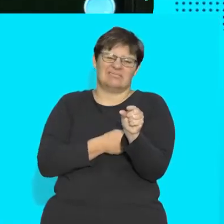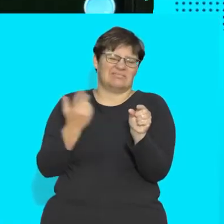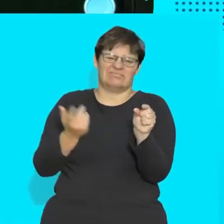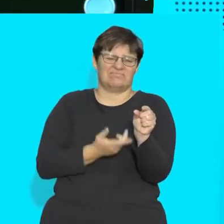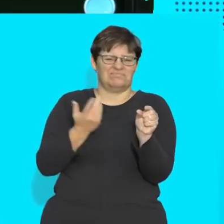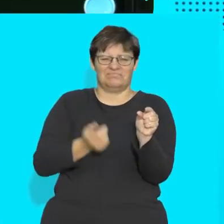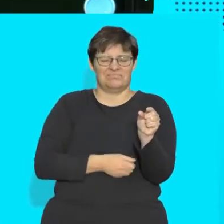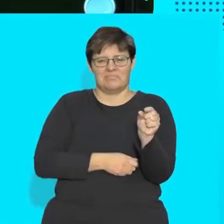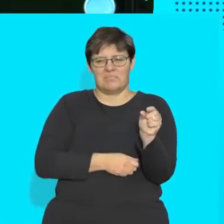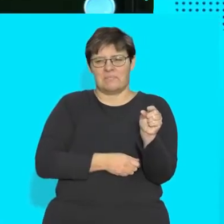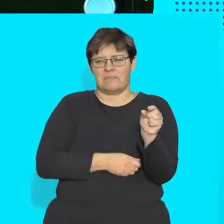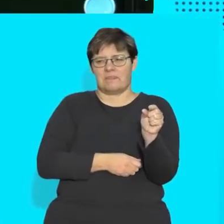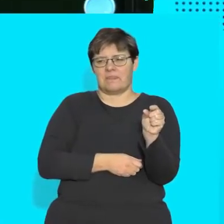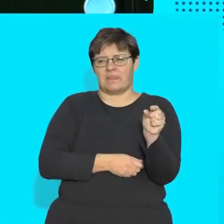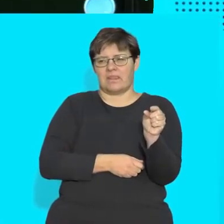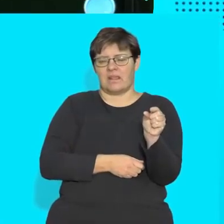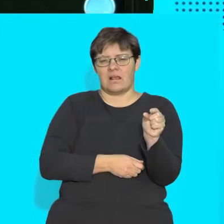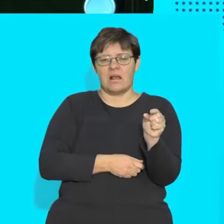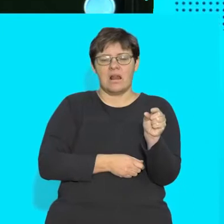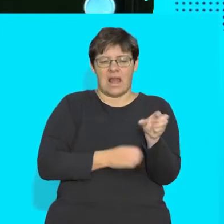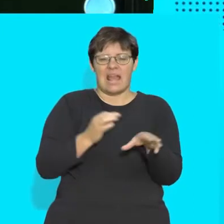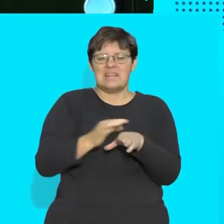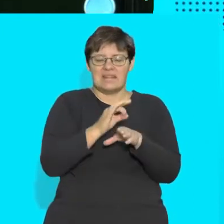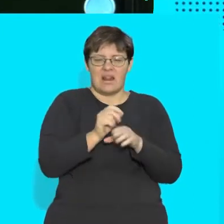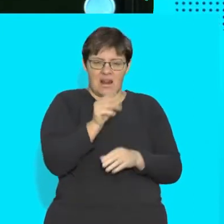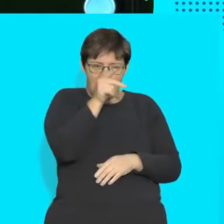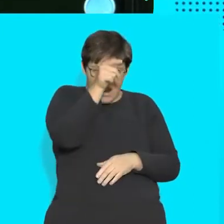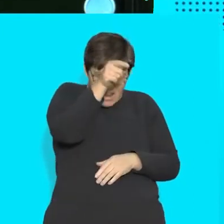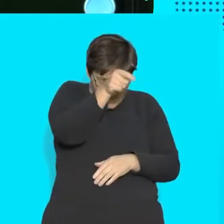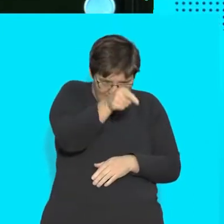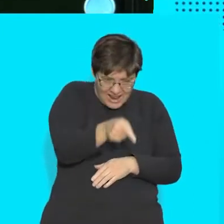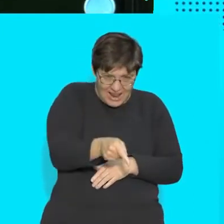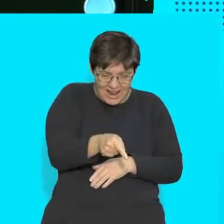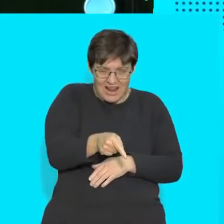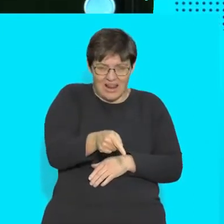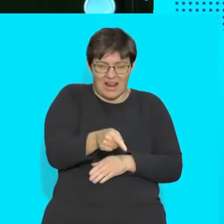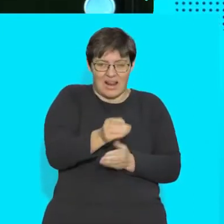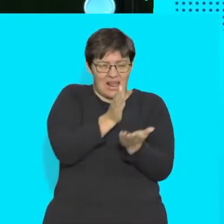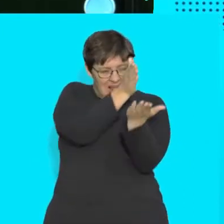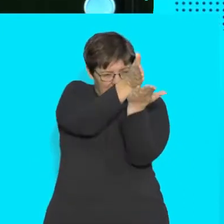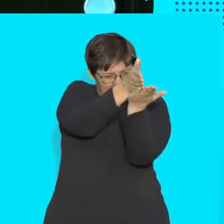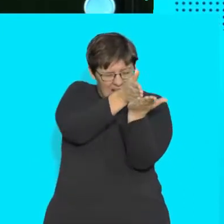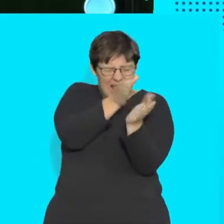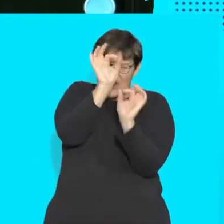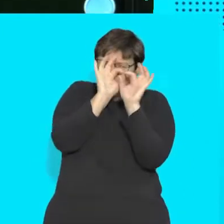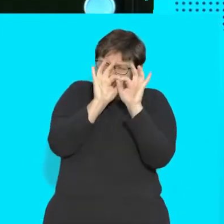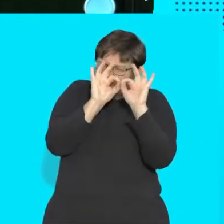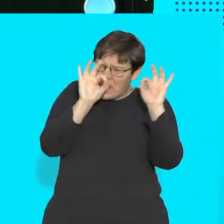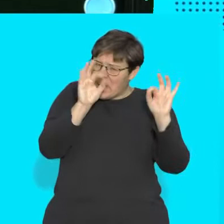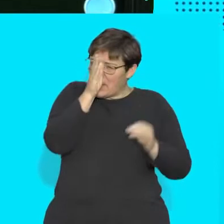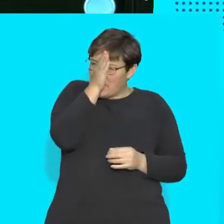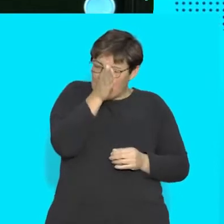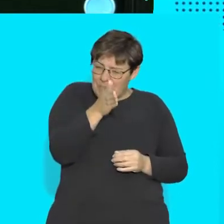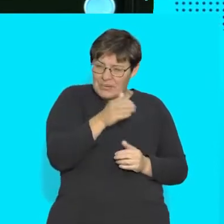talking like if you had to take a needle and just put a line down a mirror. It's very